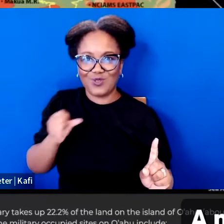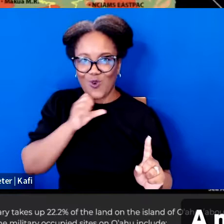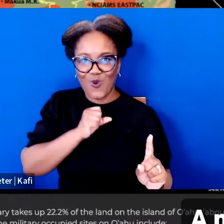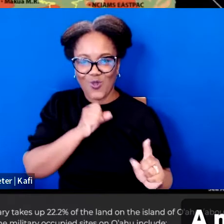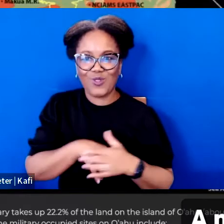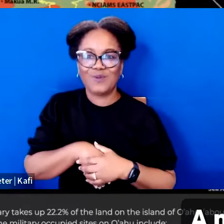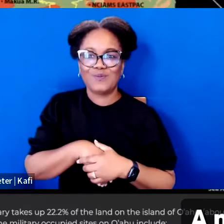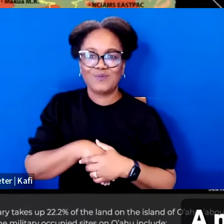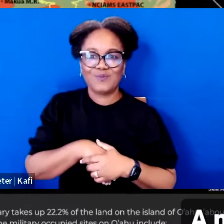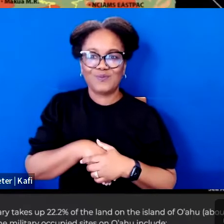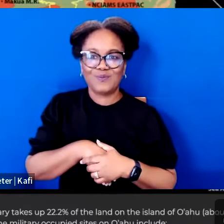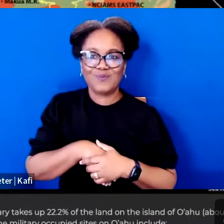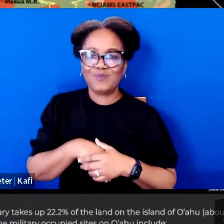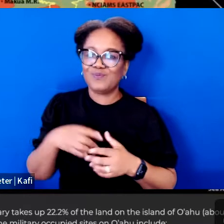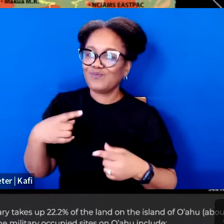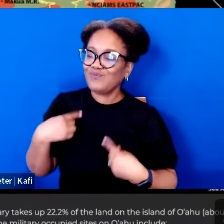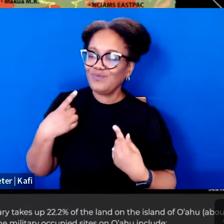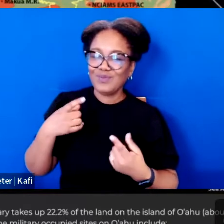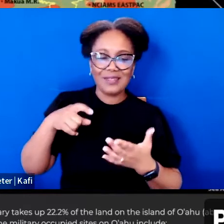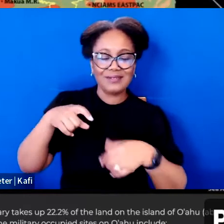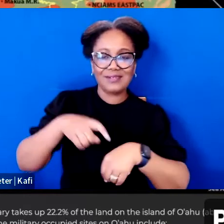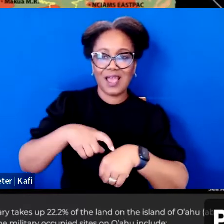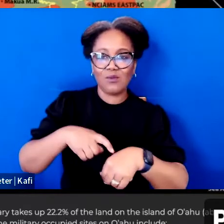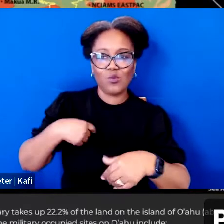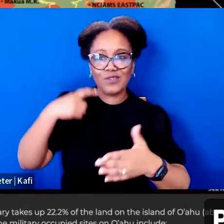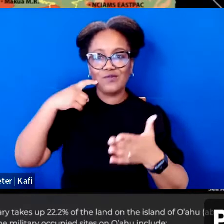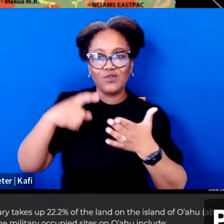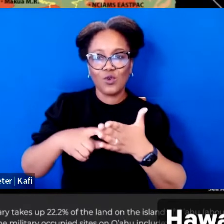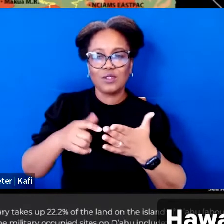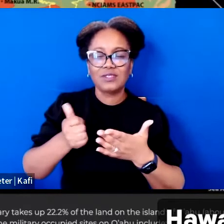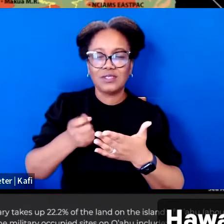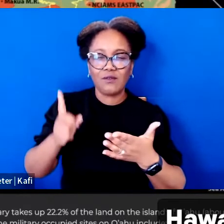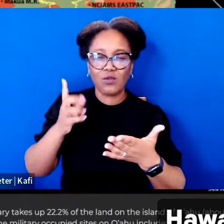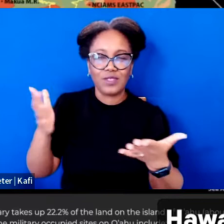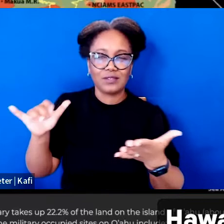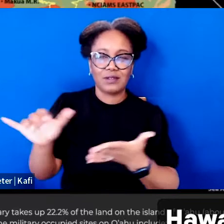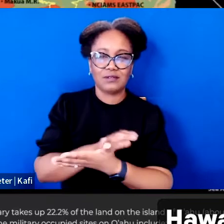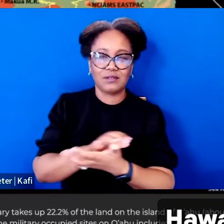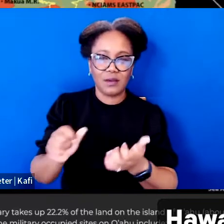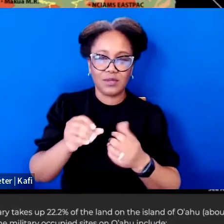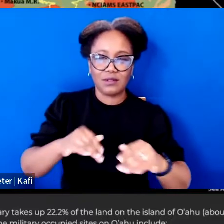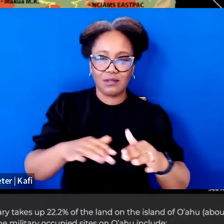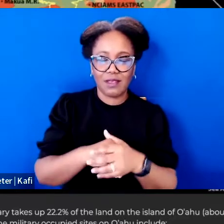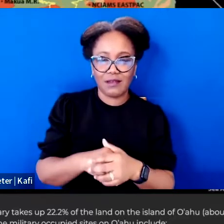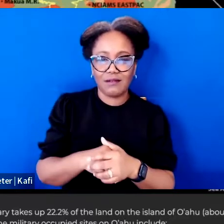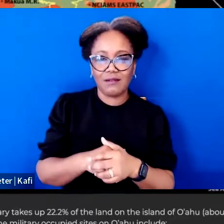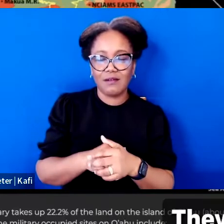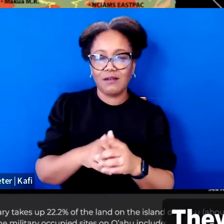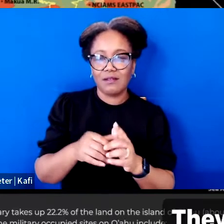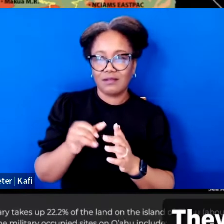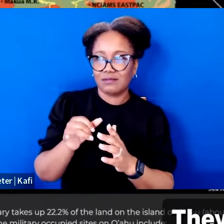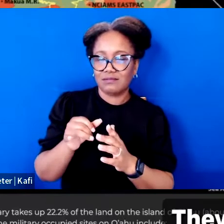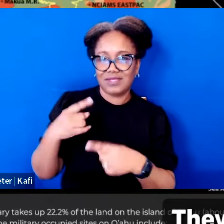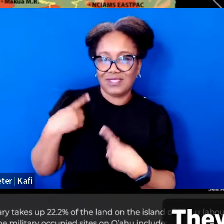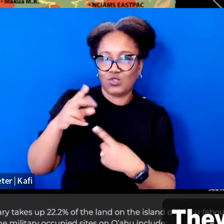A number of issues have arisen, one of them around water. Prior to colonization, Native Hawaiians believed that water can't be owned. They